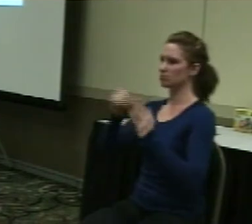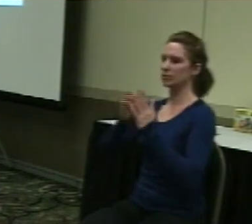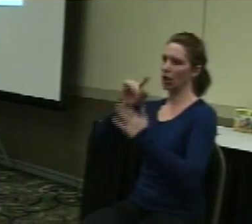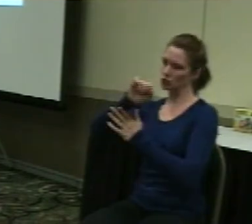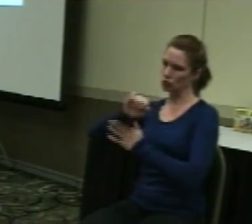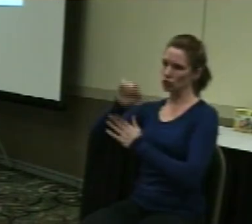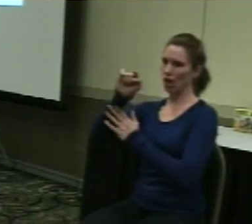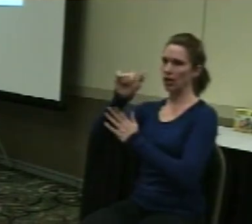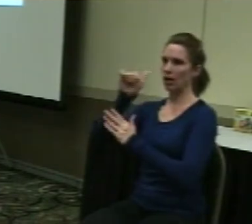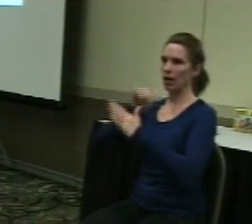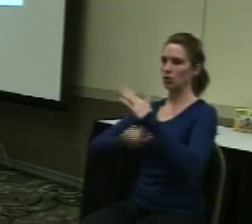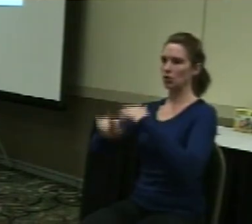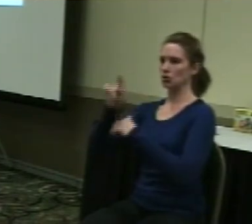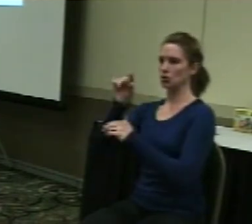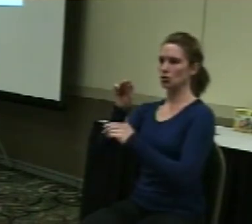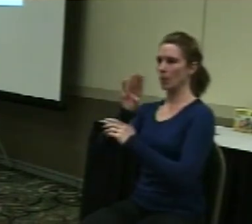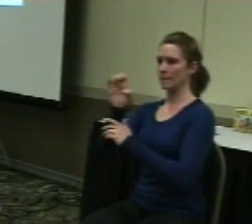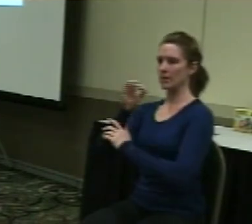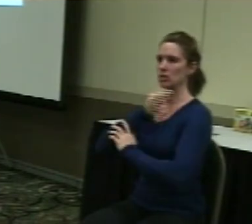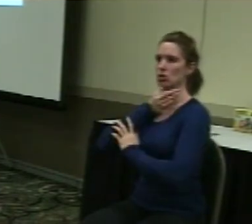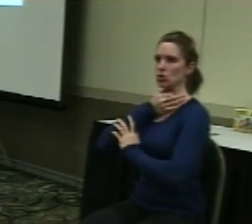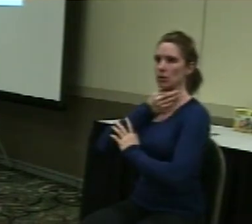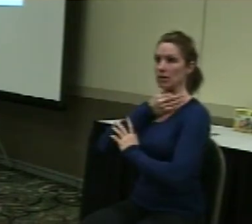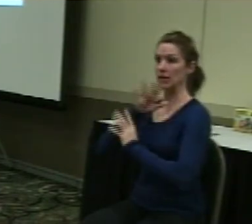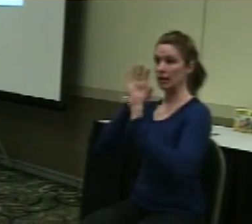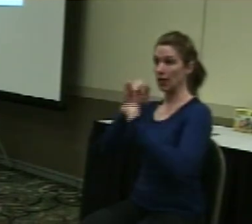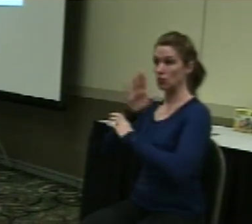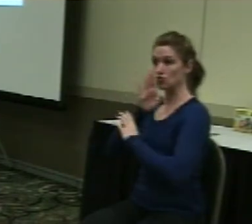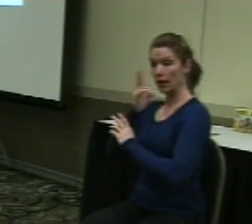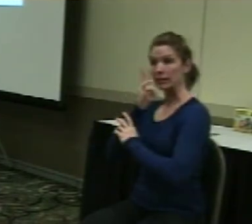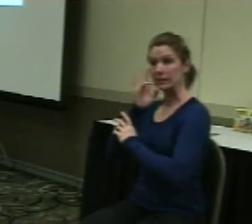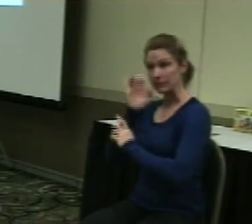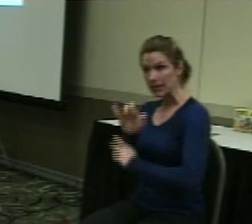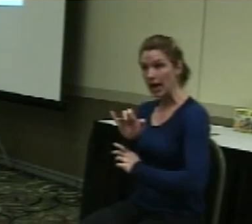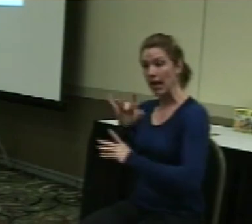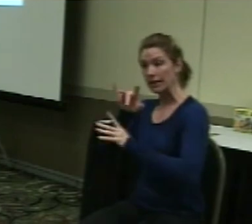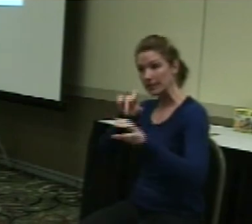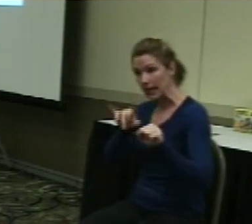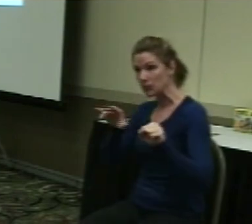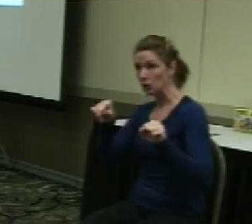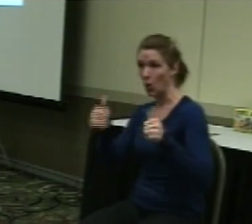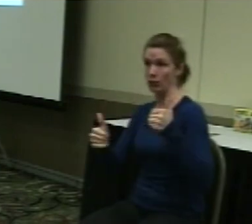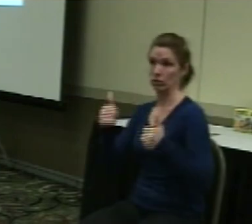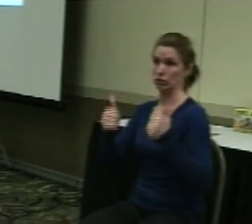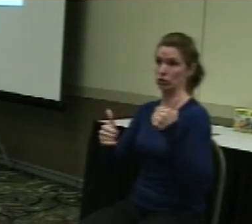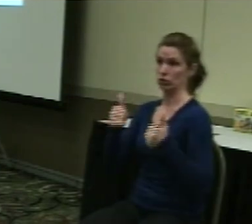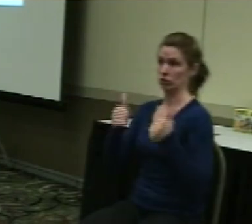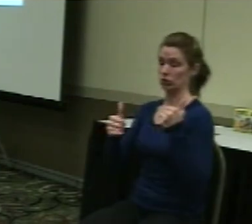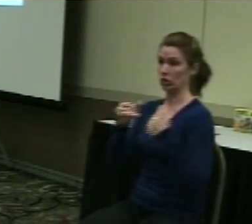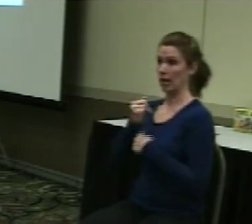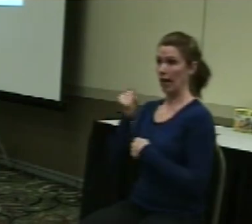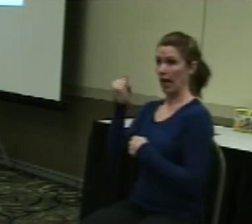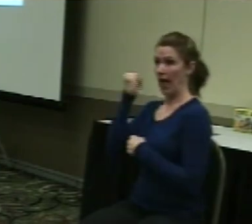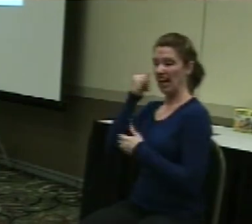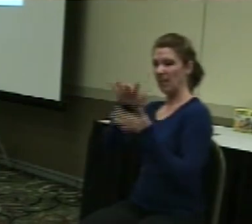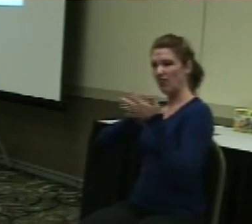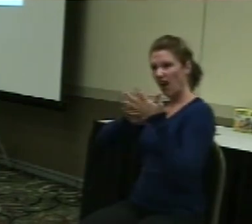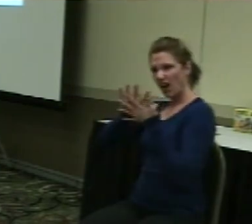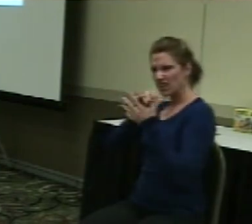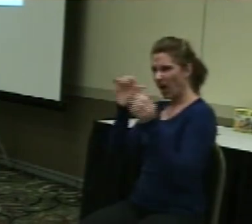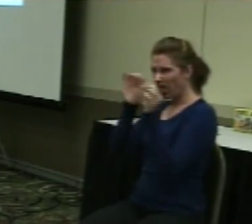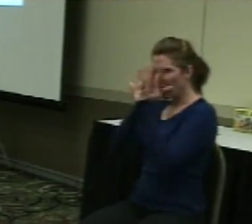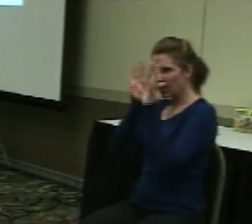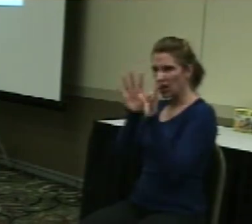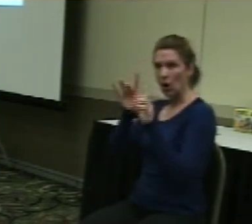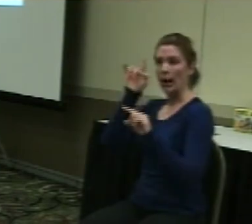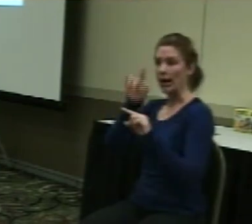check under to be curious. Can you directly see that, yes or no? And then if it's ambiguous, if it's not